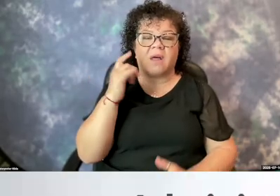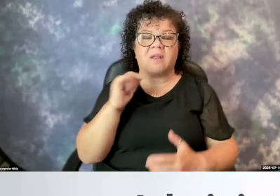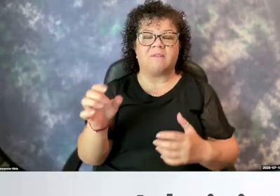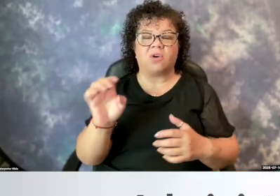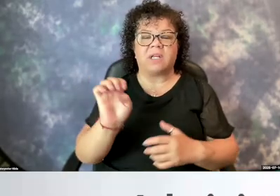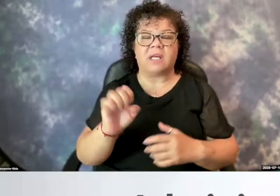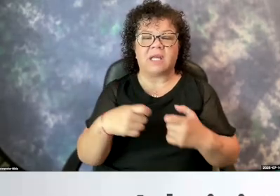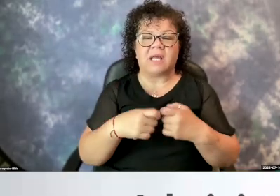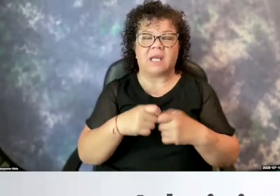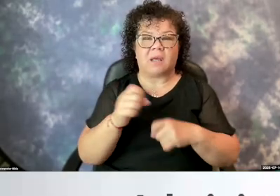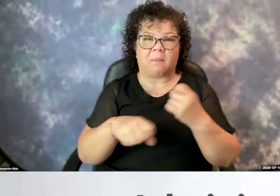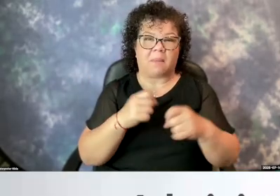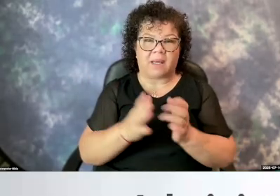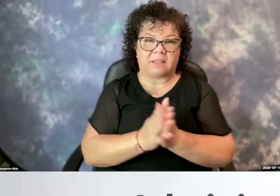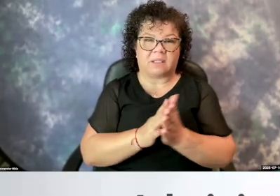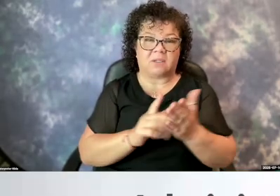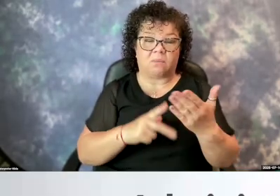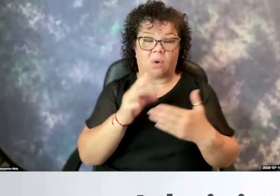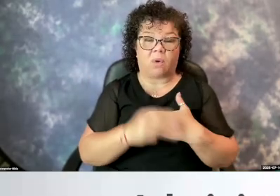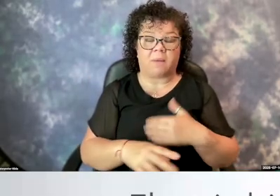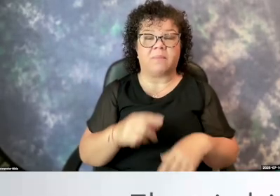on the California e-bike incentive project.